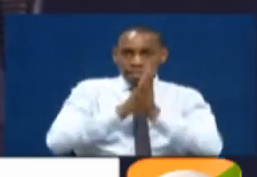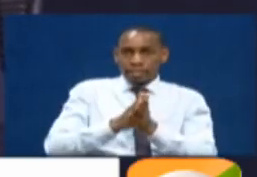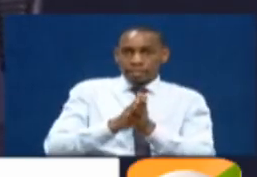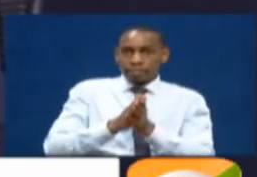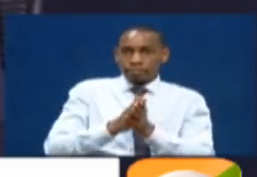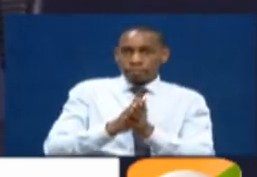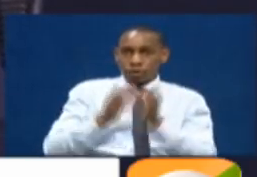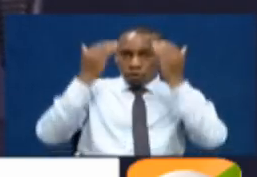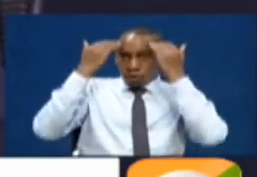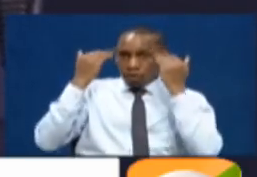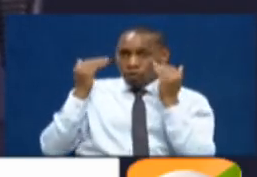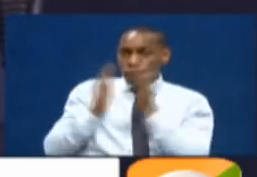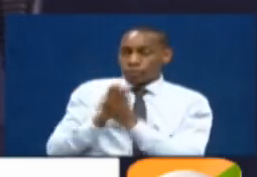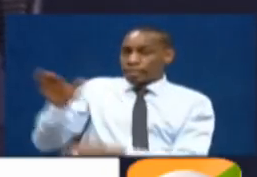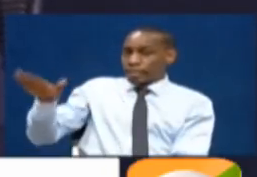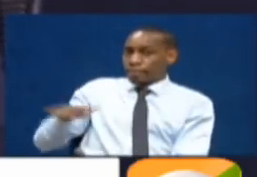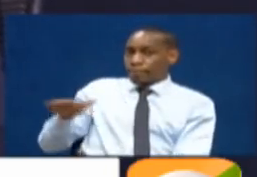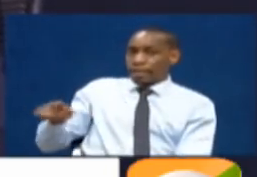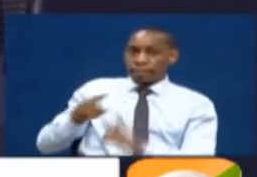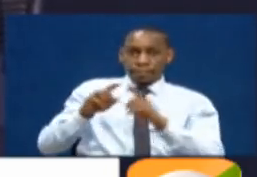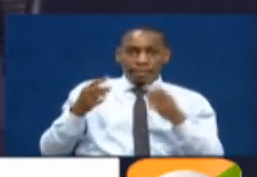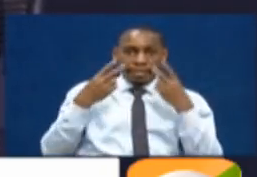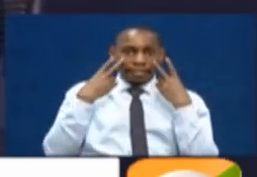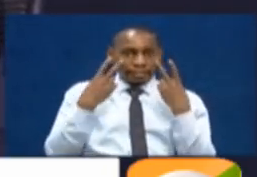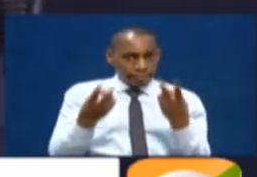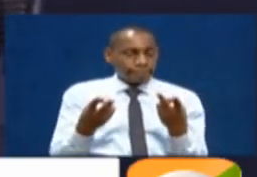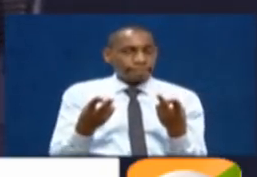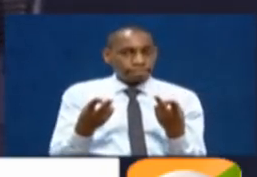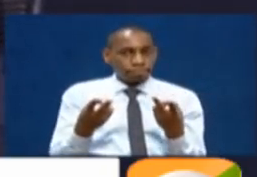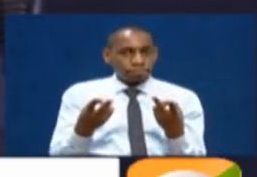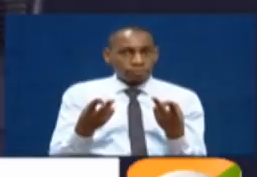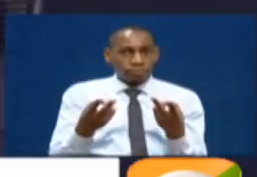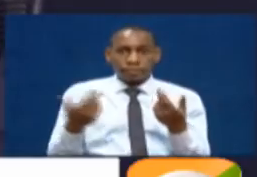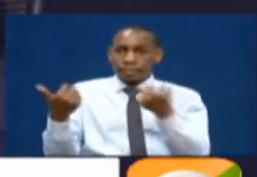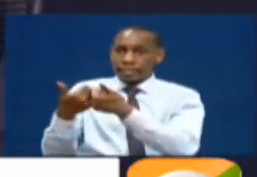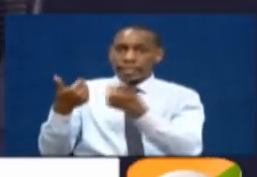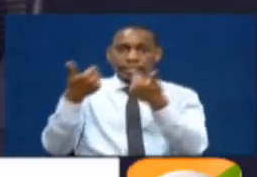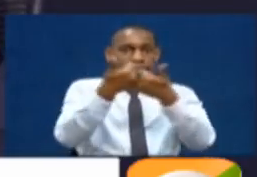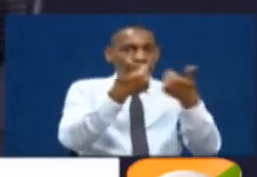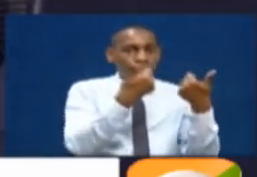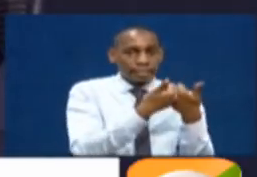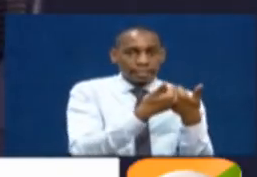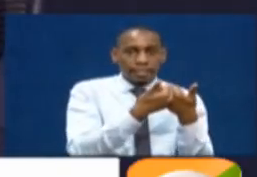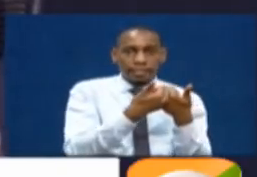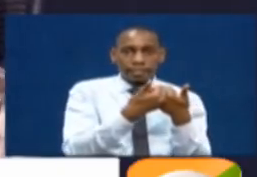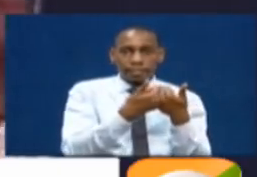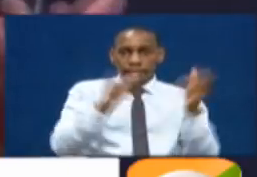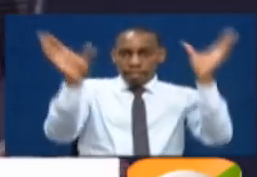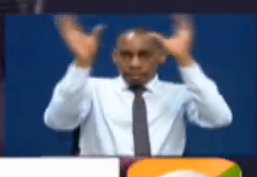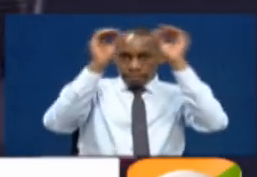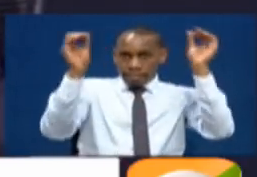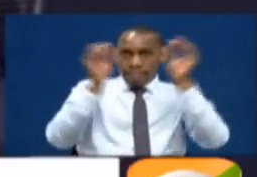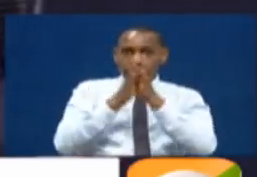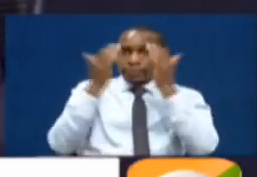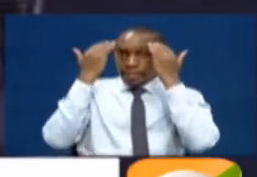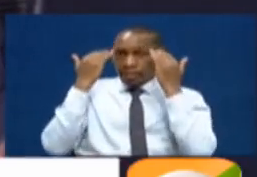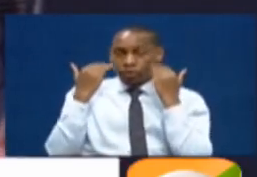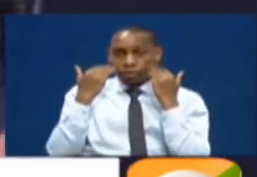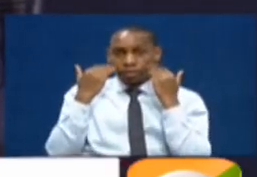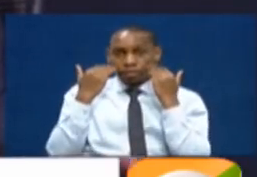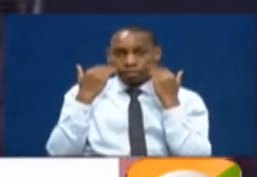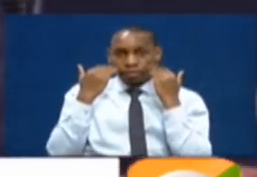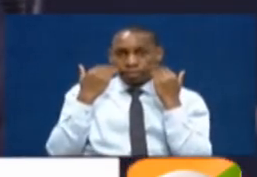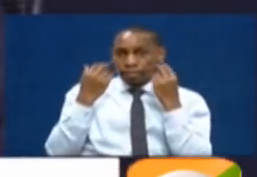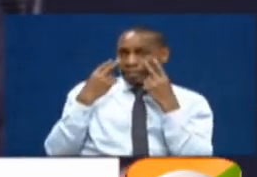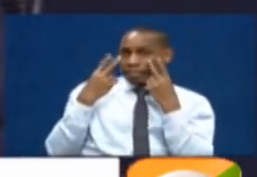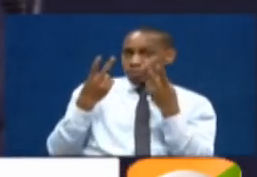judiciary. But we have seen tiffs, we have seen battles of the executive and the judiciary. They